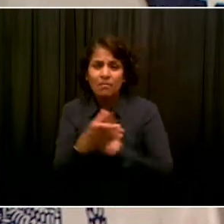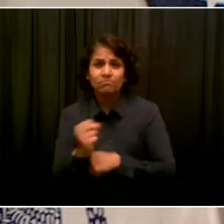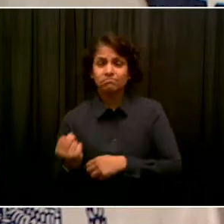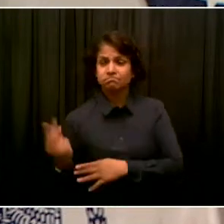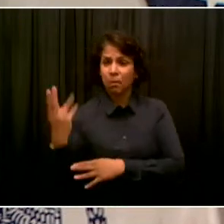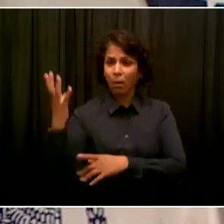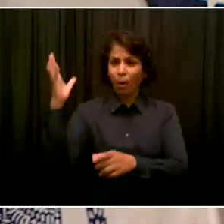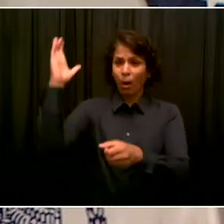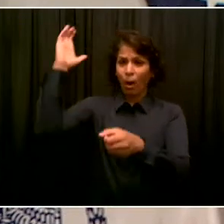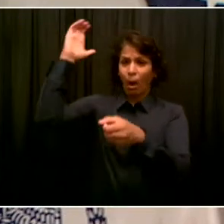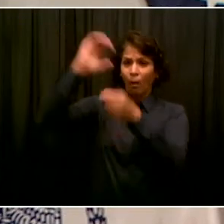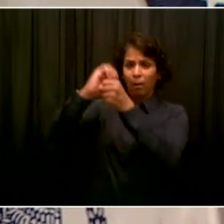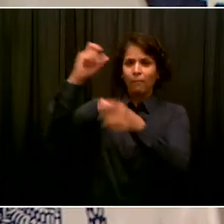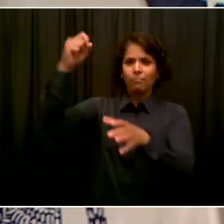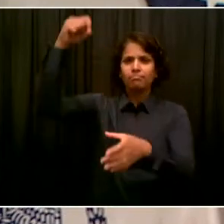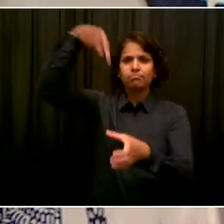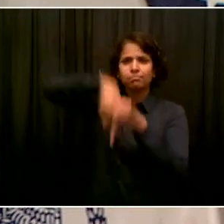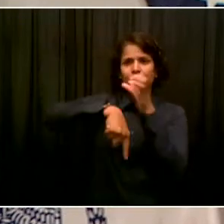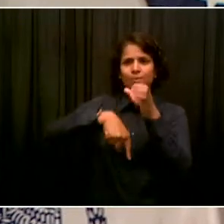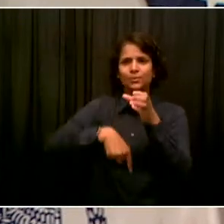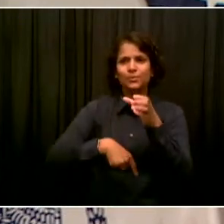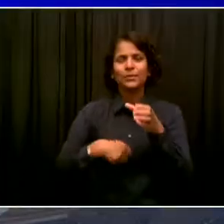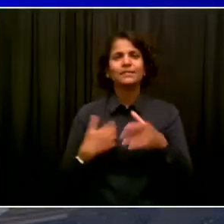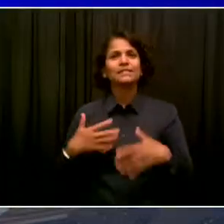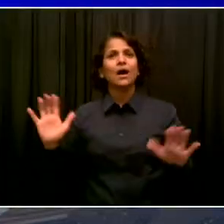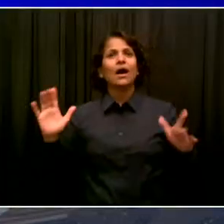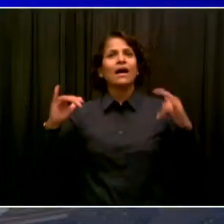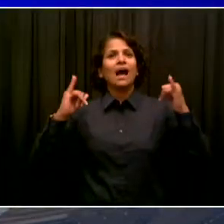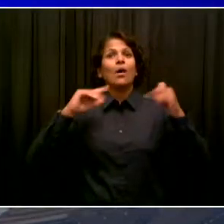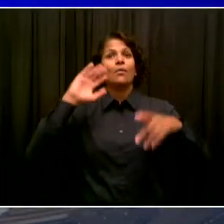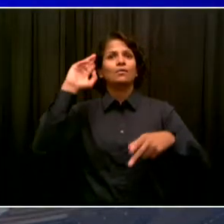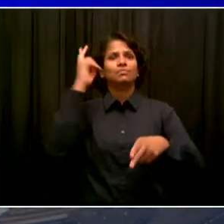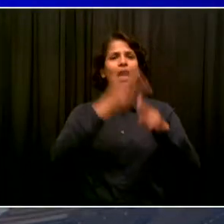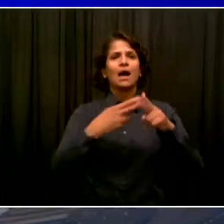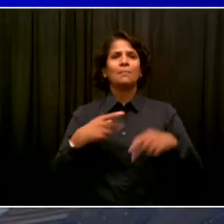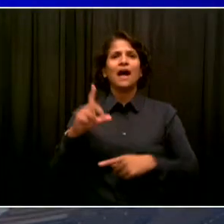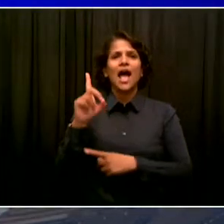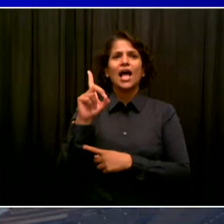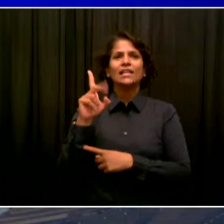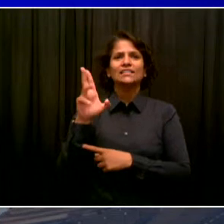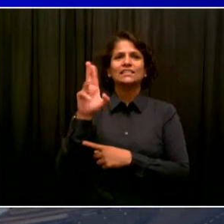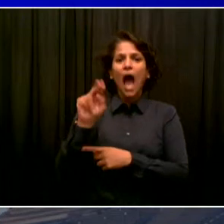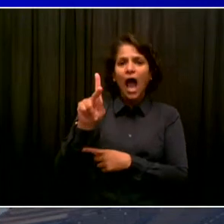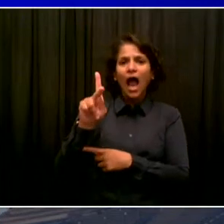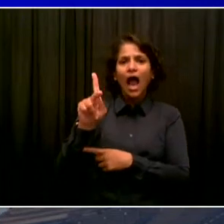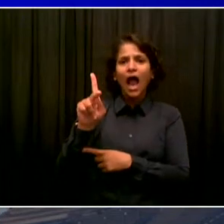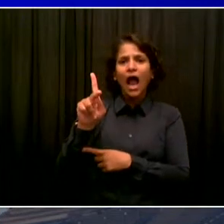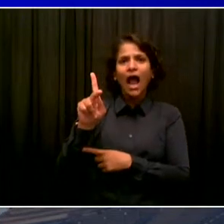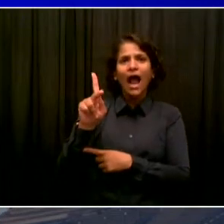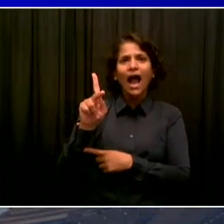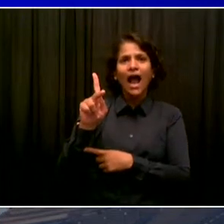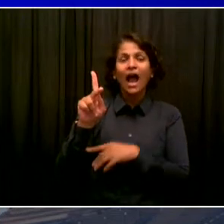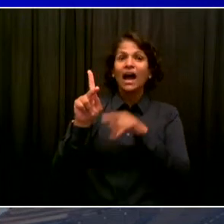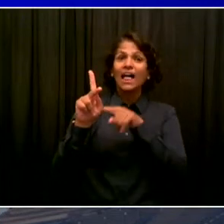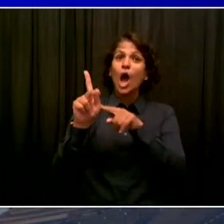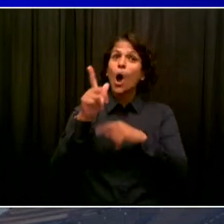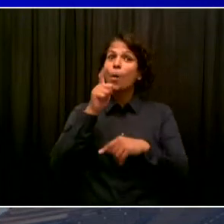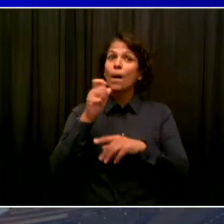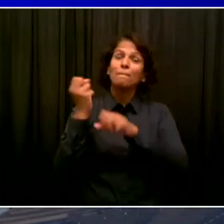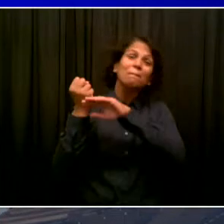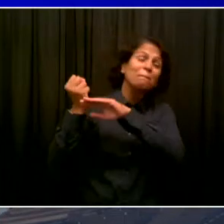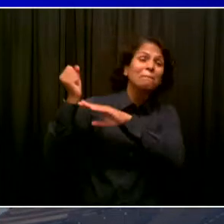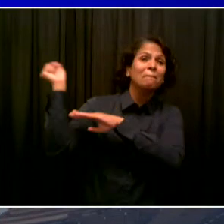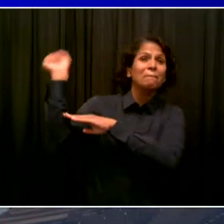legendarily known as the dunk. And who did he dunk right over? Michael Jordan and Horace Grant. As you